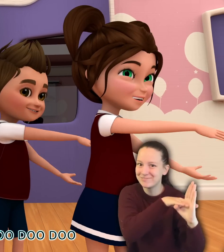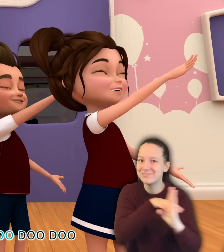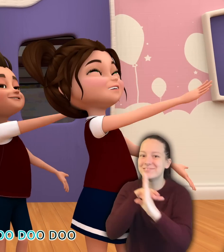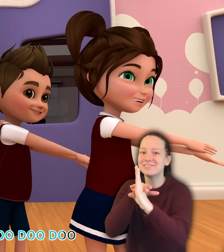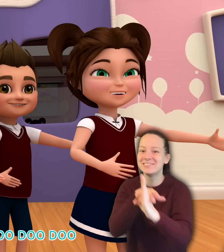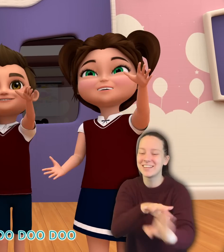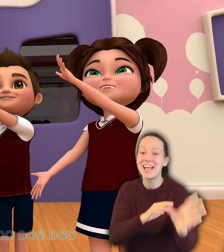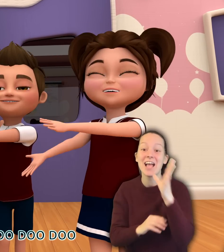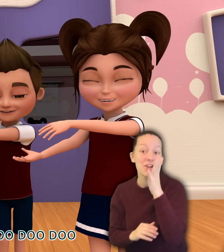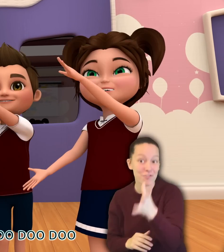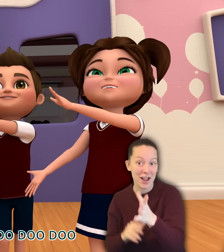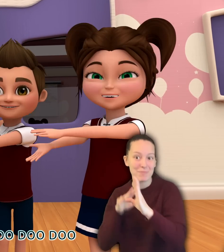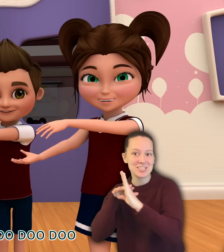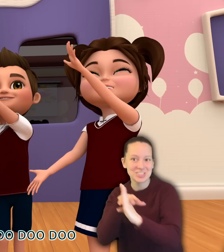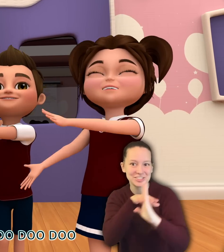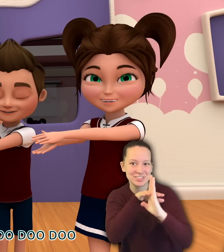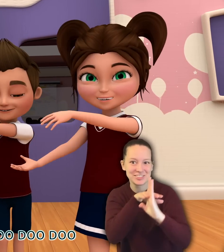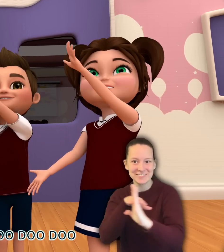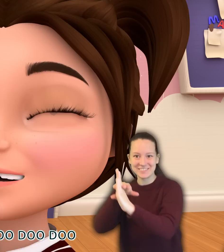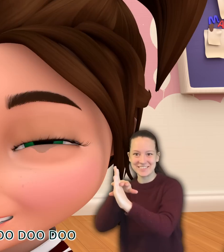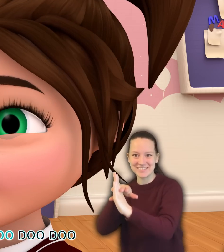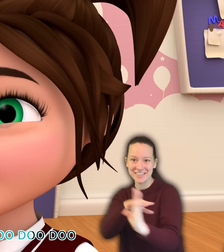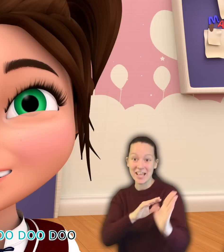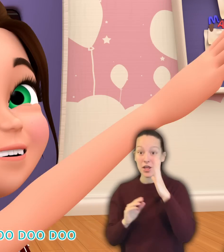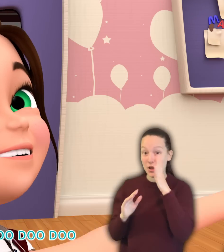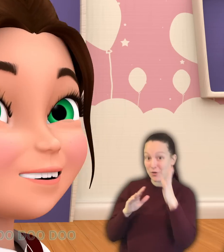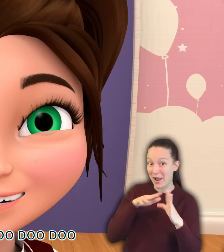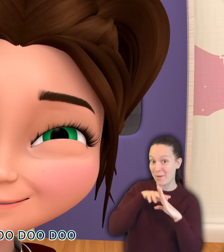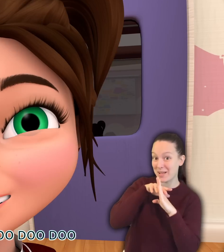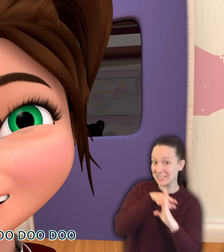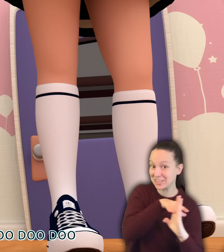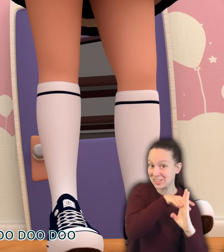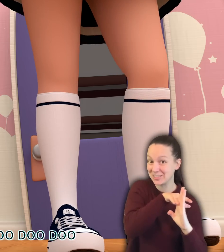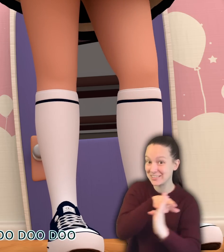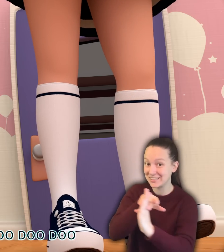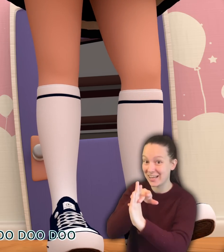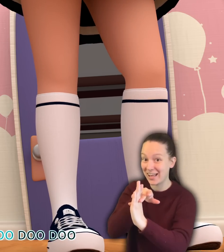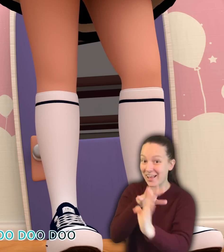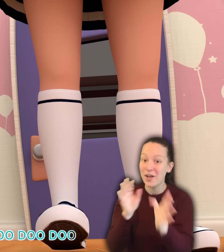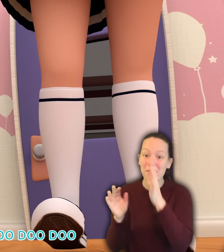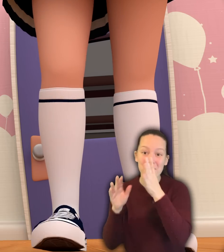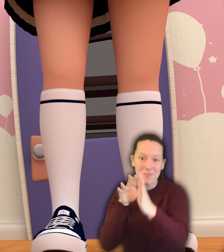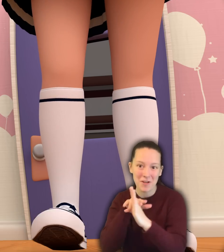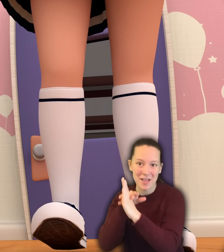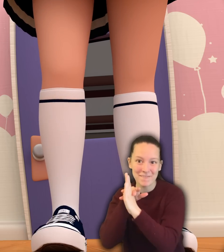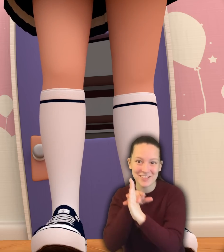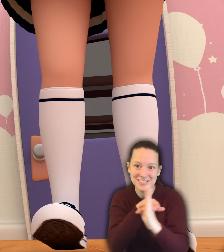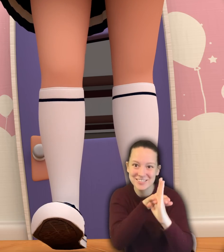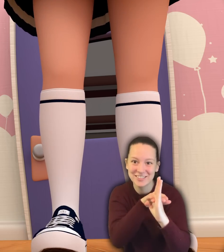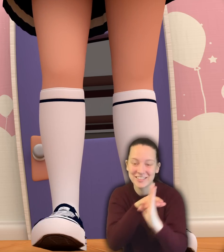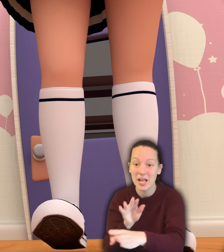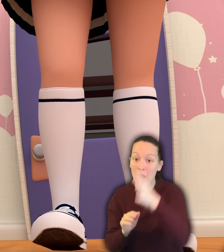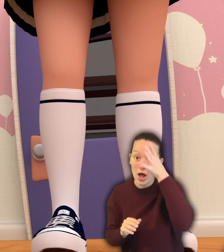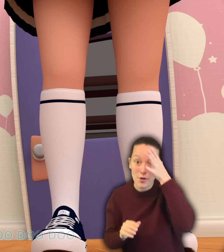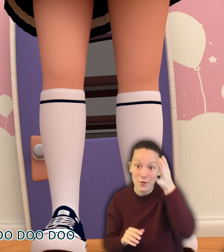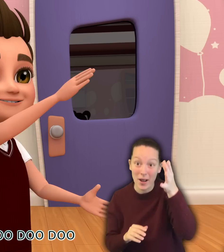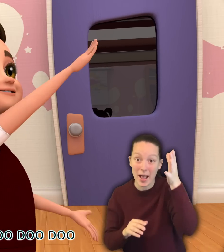shark, grandma shark, grandma shark, grandma